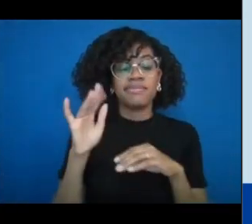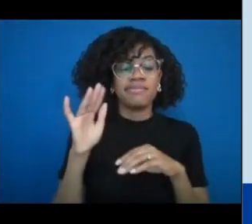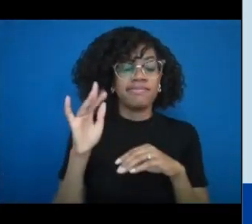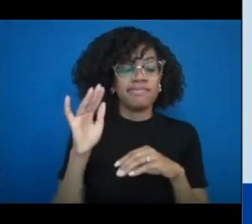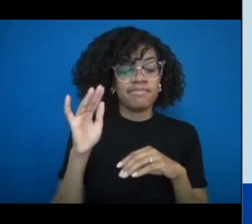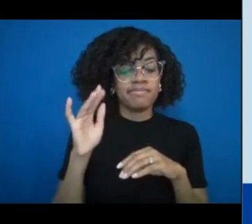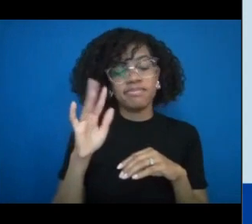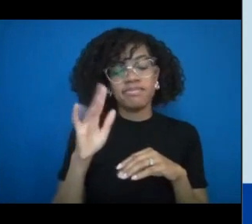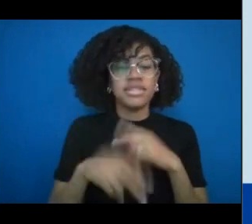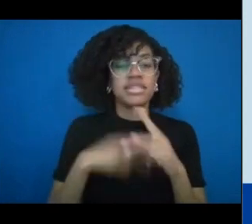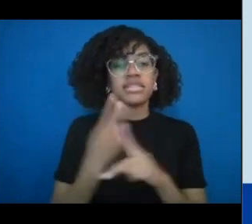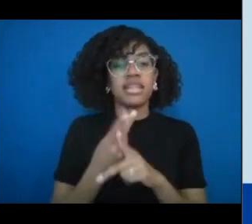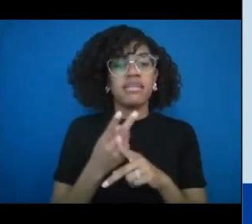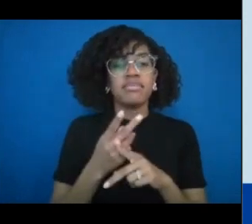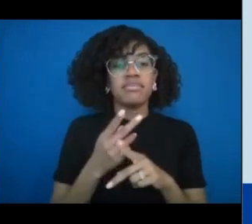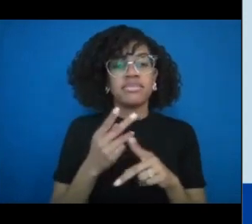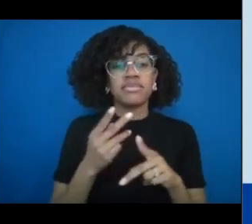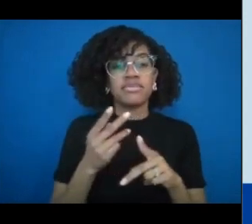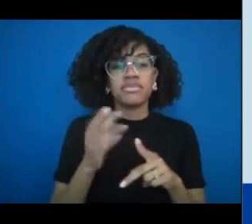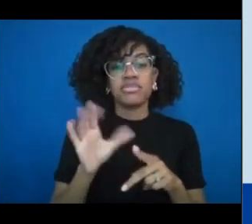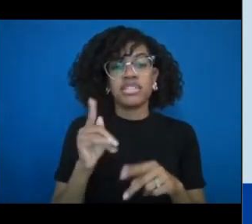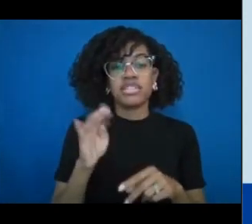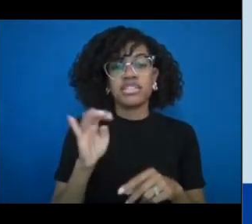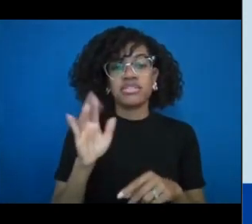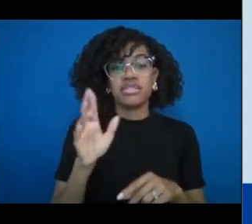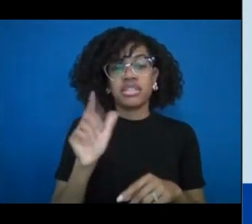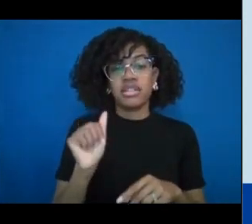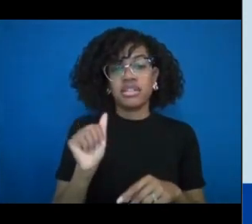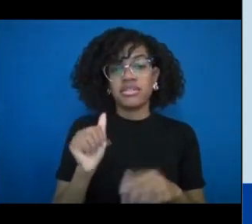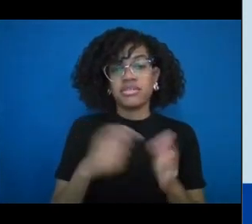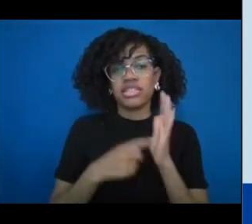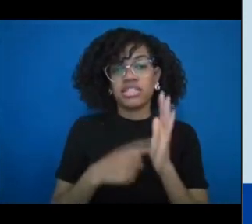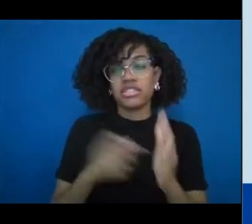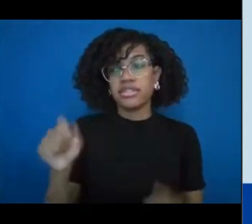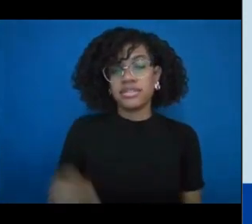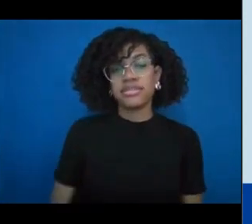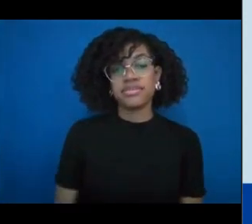type criteria. So yes.